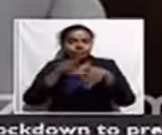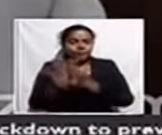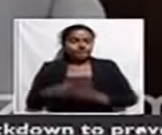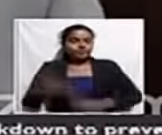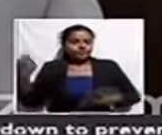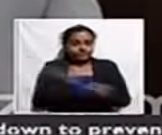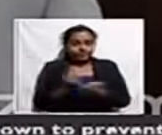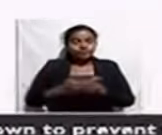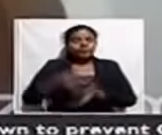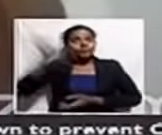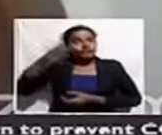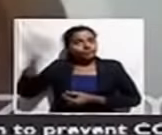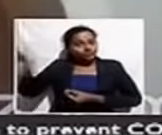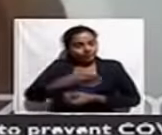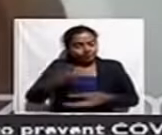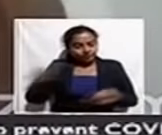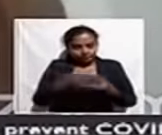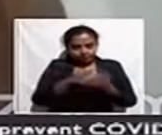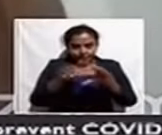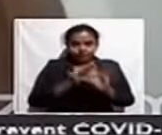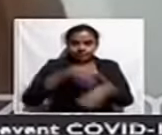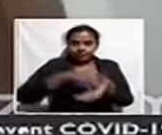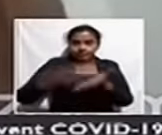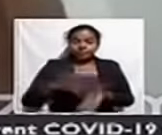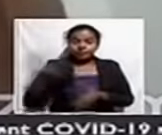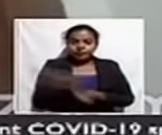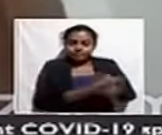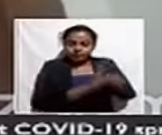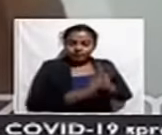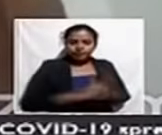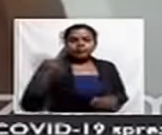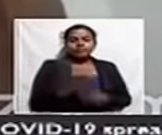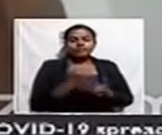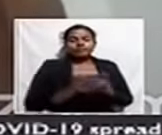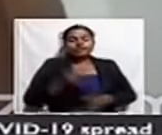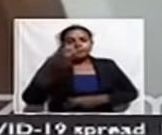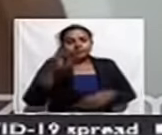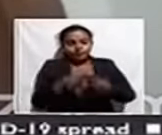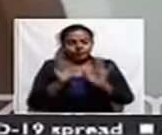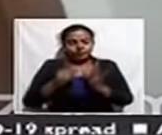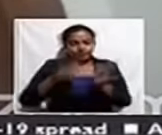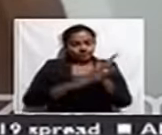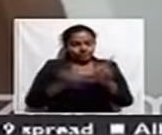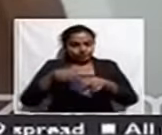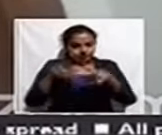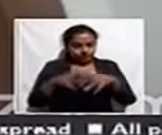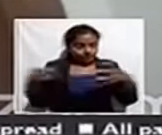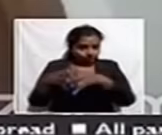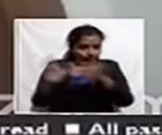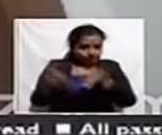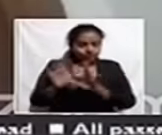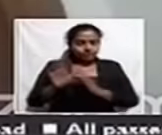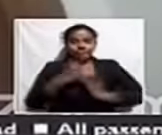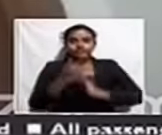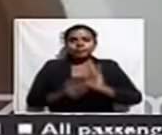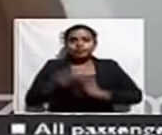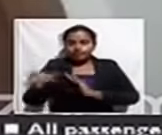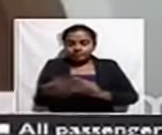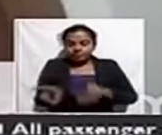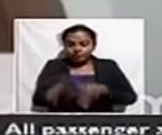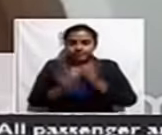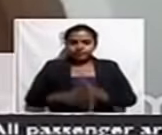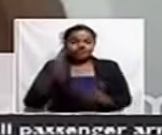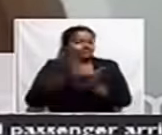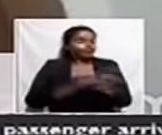fast-tracking approval process. The central bank assured that the IMF SDR allocation to Sri Lanka will have no conditions. The